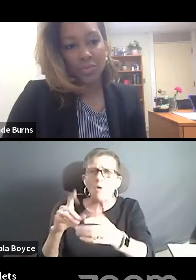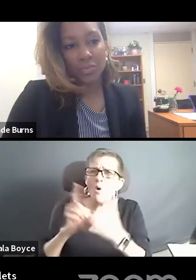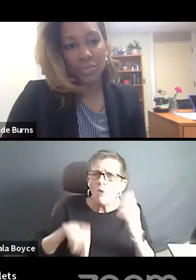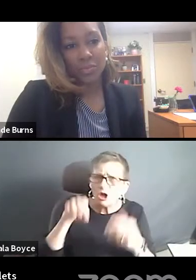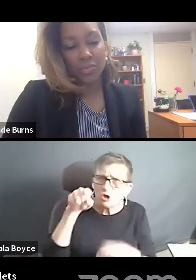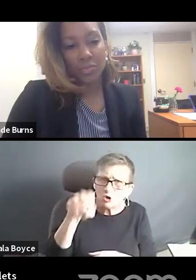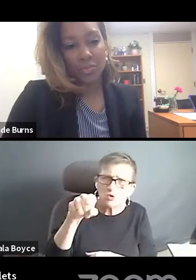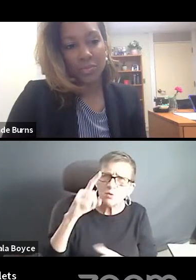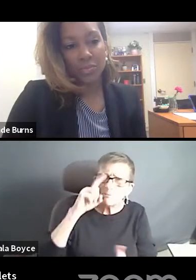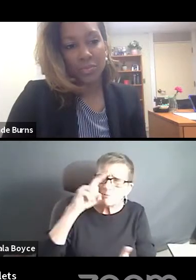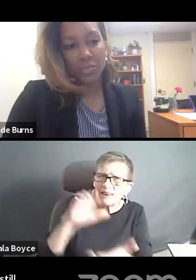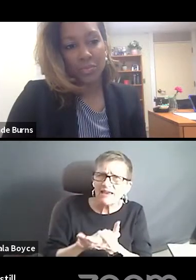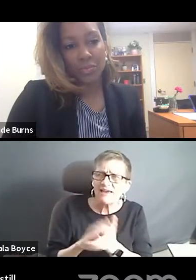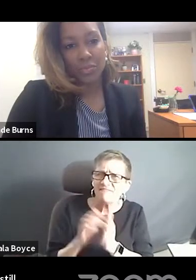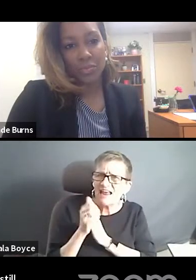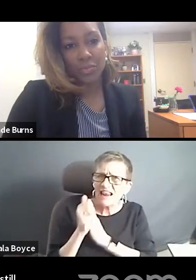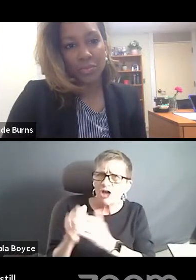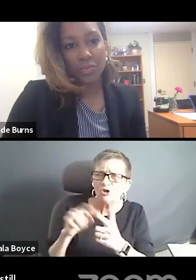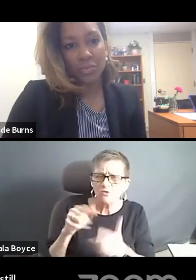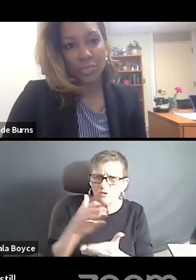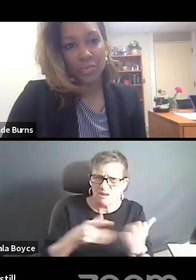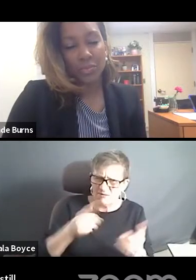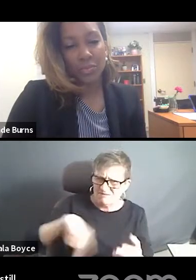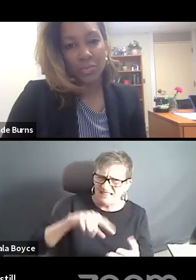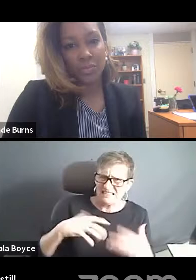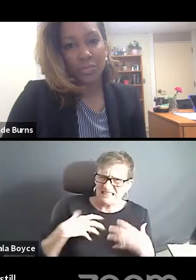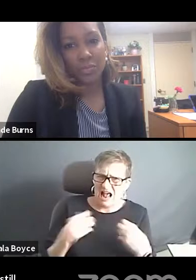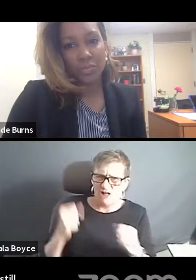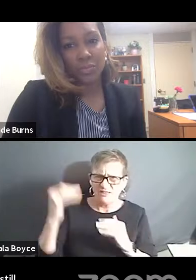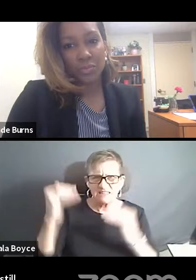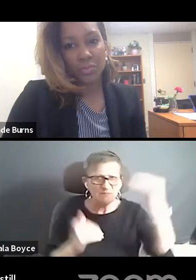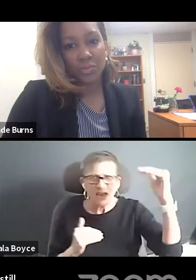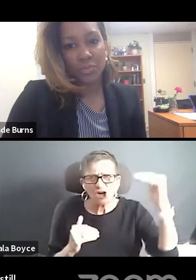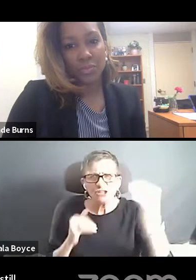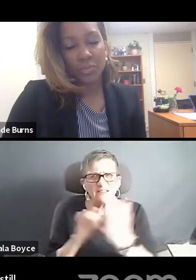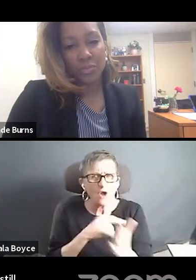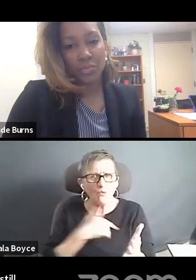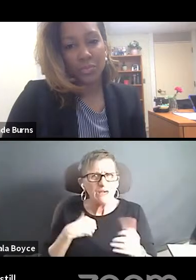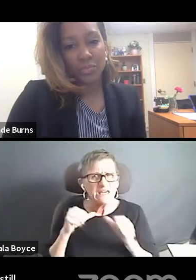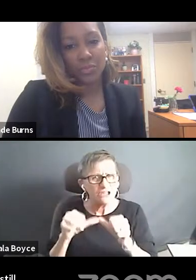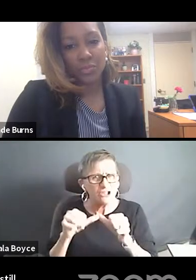believe has led to some of these health disparities that we continue to see?